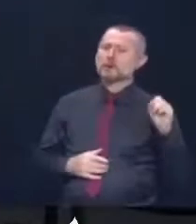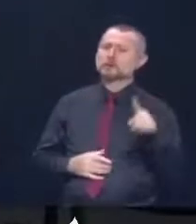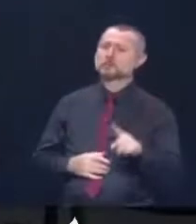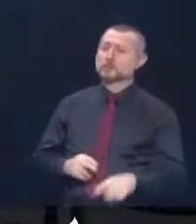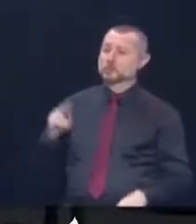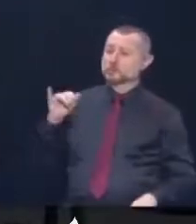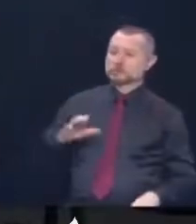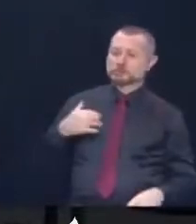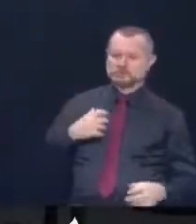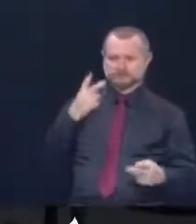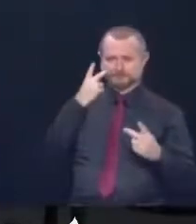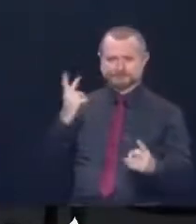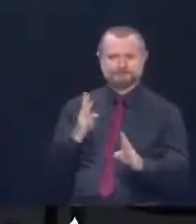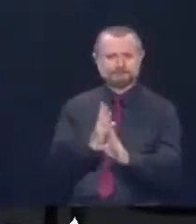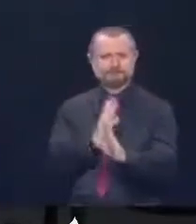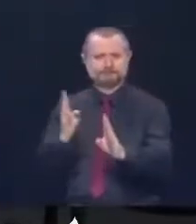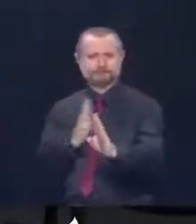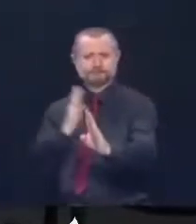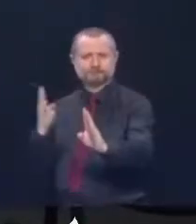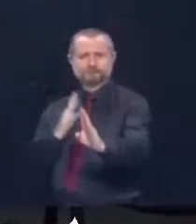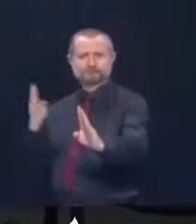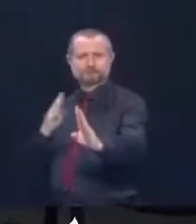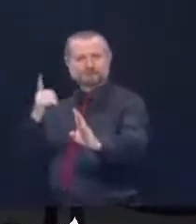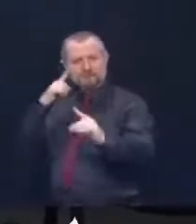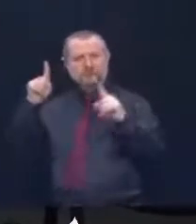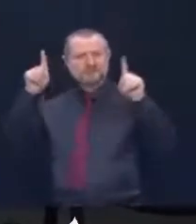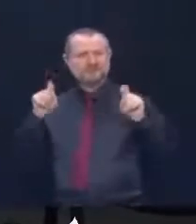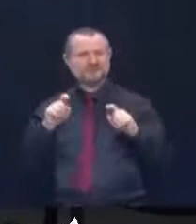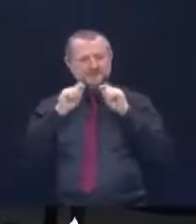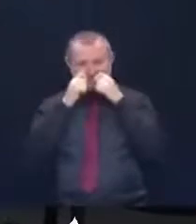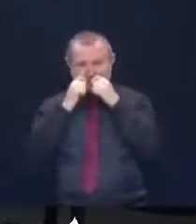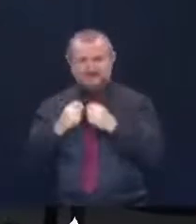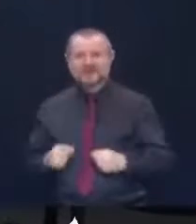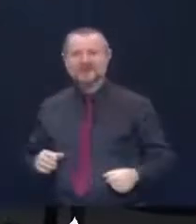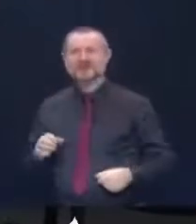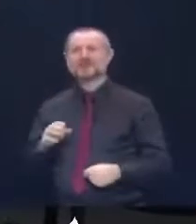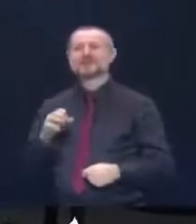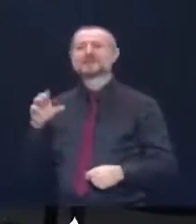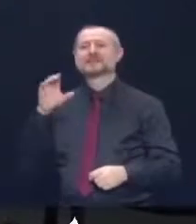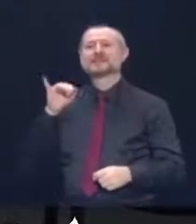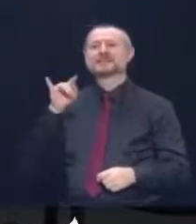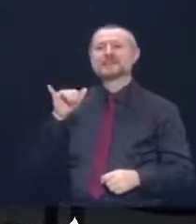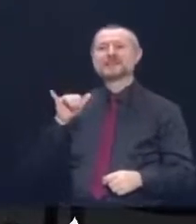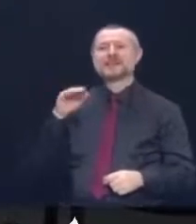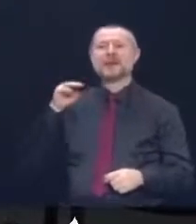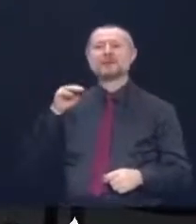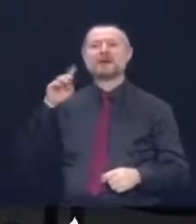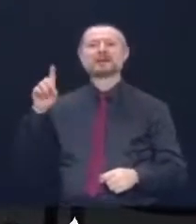long, long lines of testing sites. CityMD is very popular because people like those 15-minute